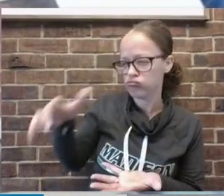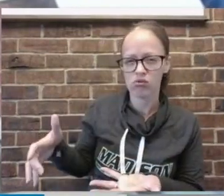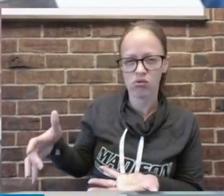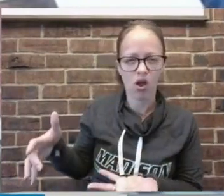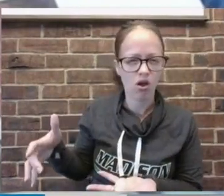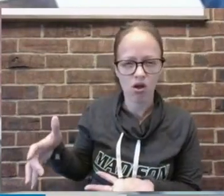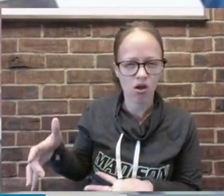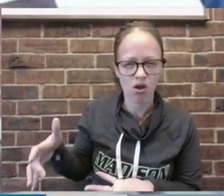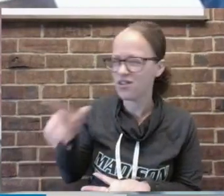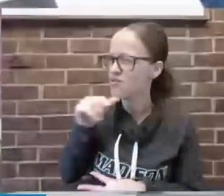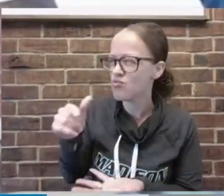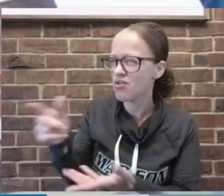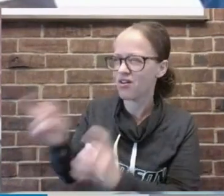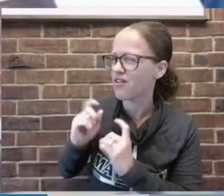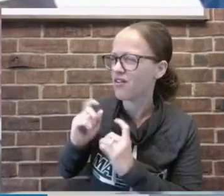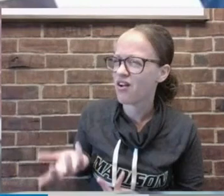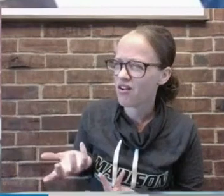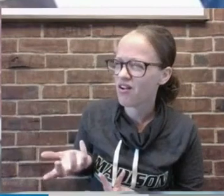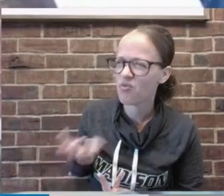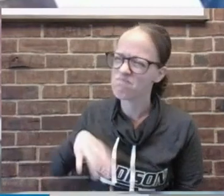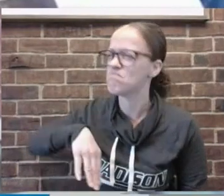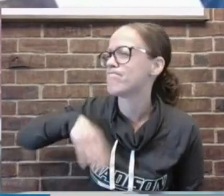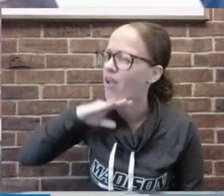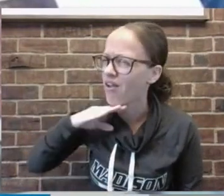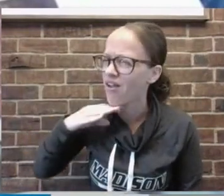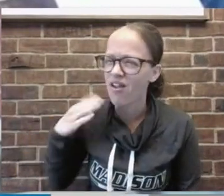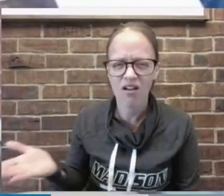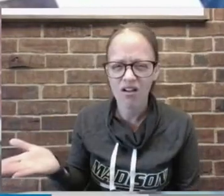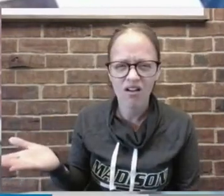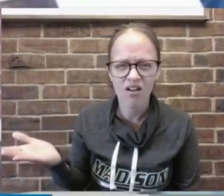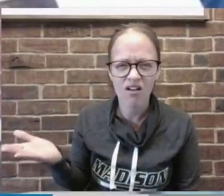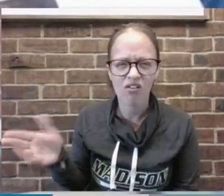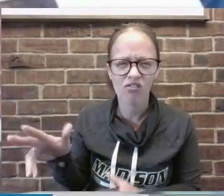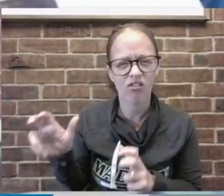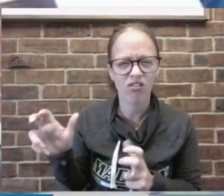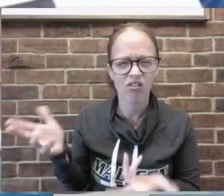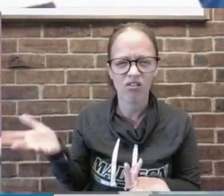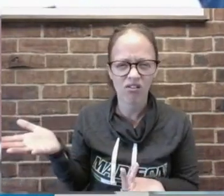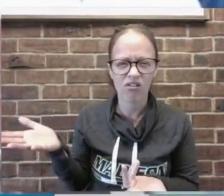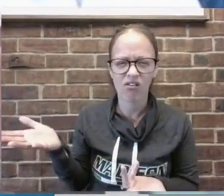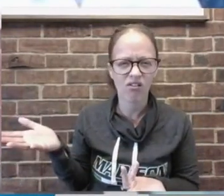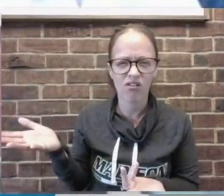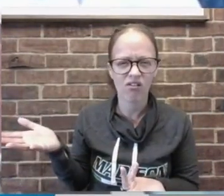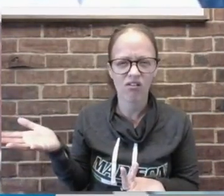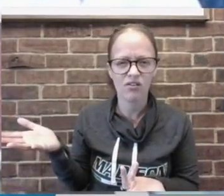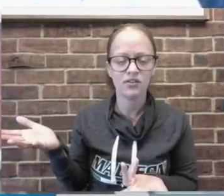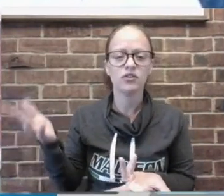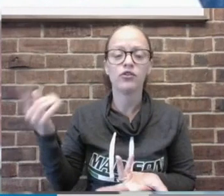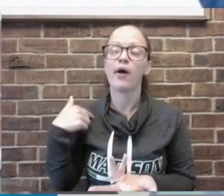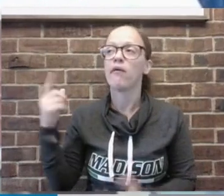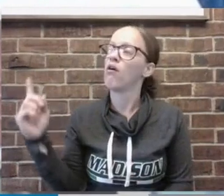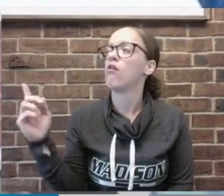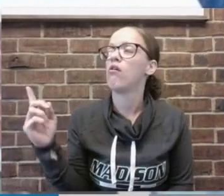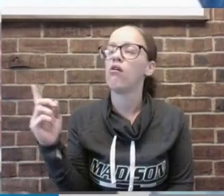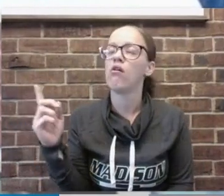what a pig I I was just about to go home and maybe make a nice birthday card instead